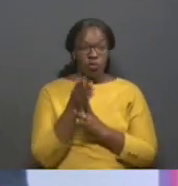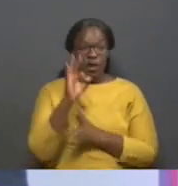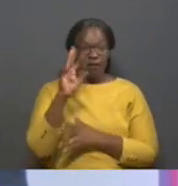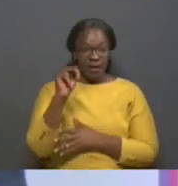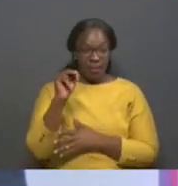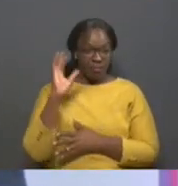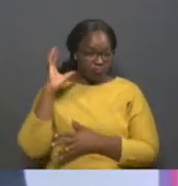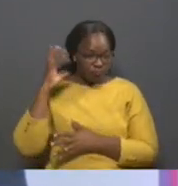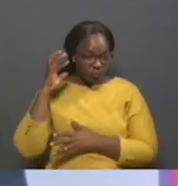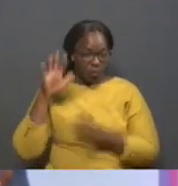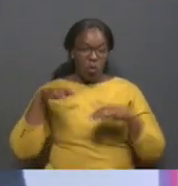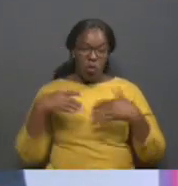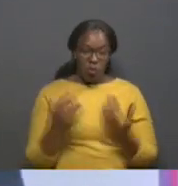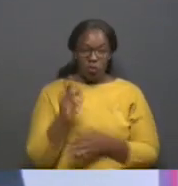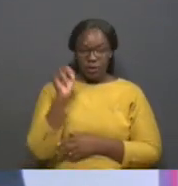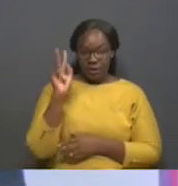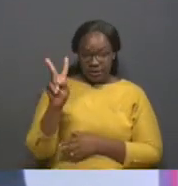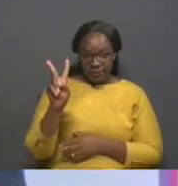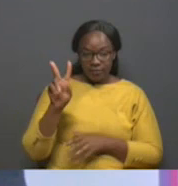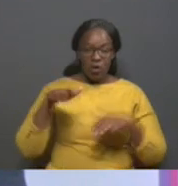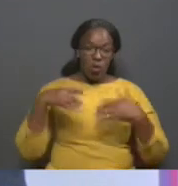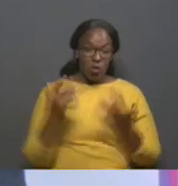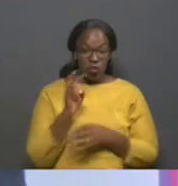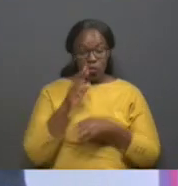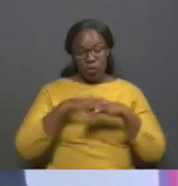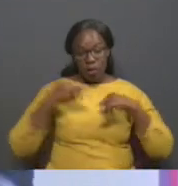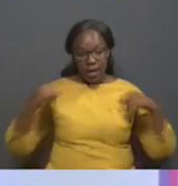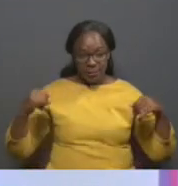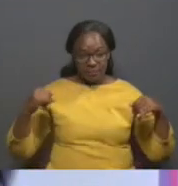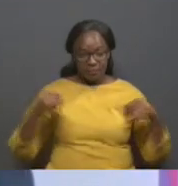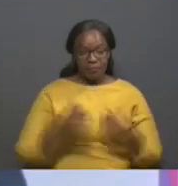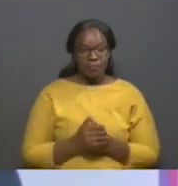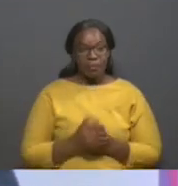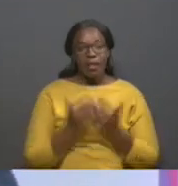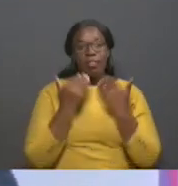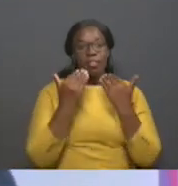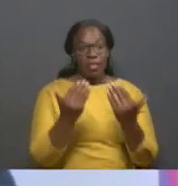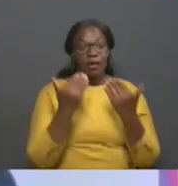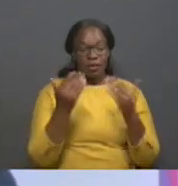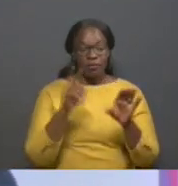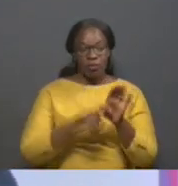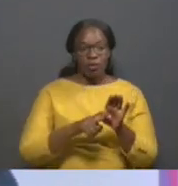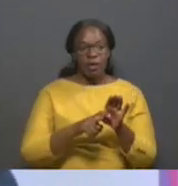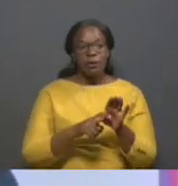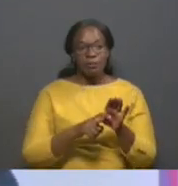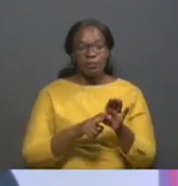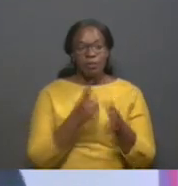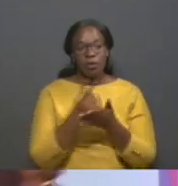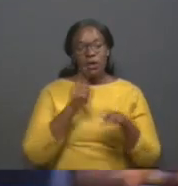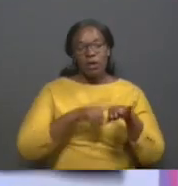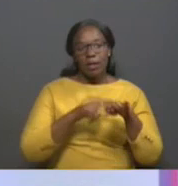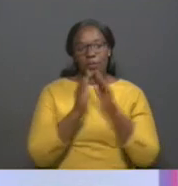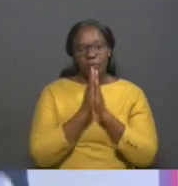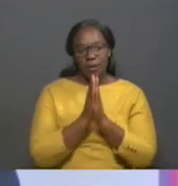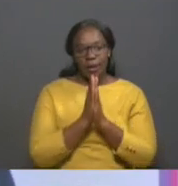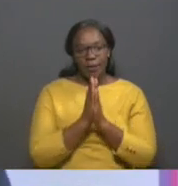you're watching on Hope TV, or you're streaming live on Sitem Church Online. Thank you for joining our midweek time of prayer. We're going